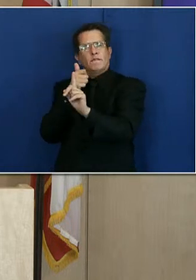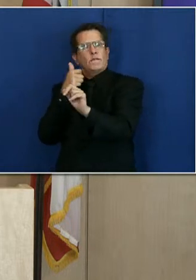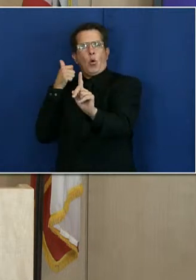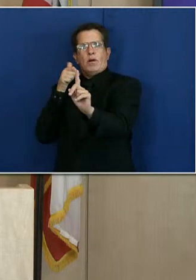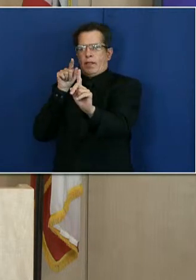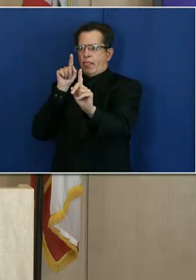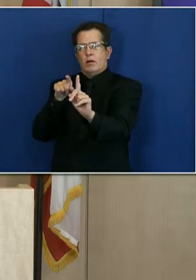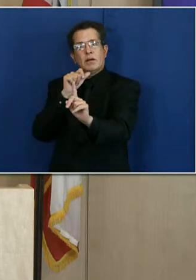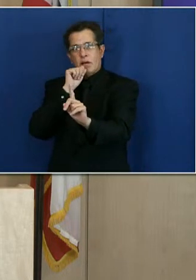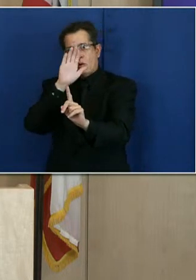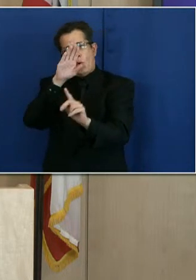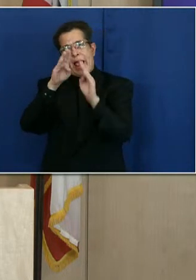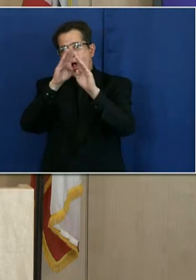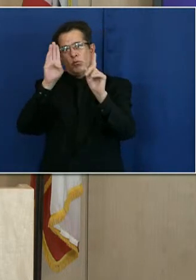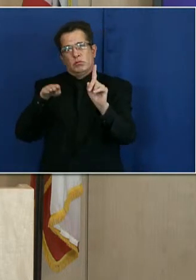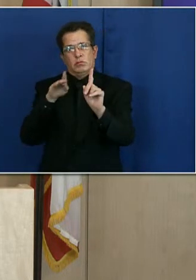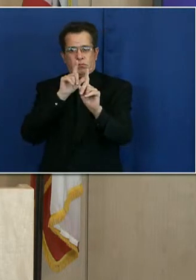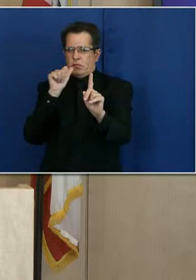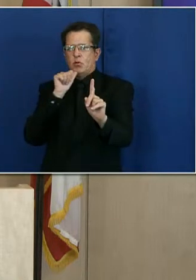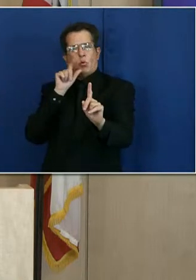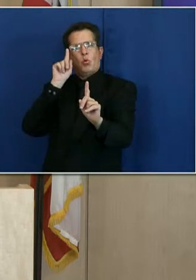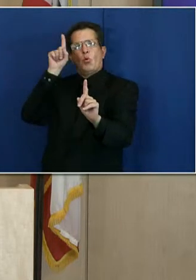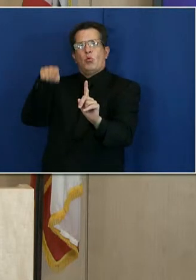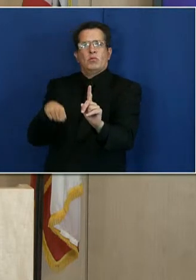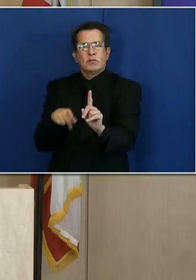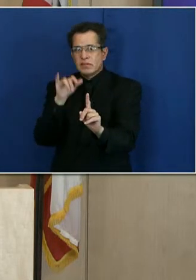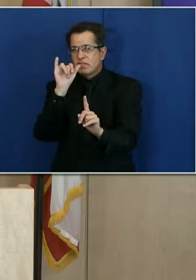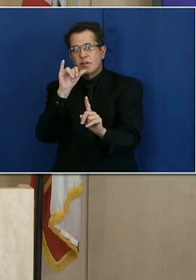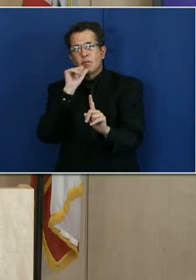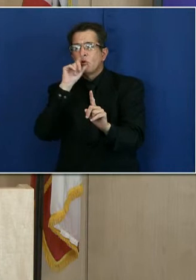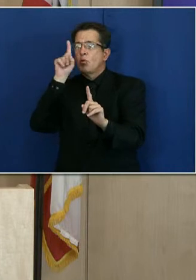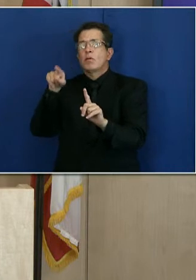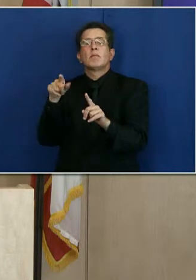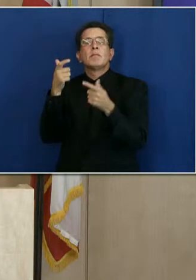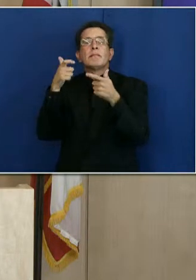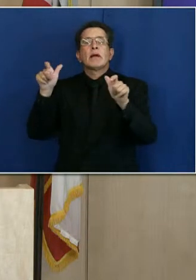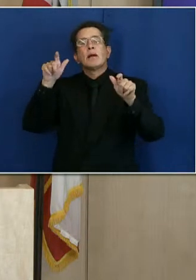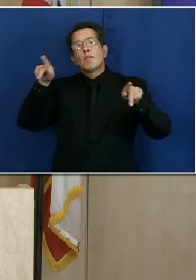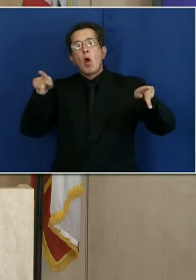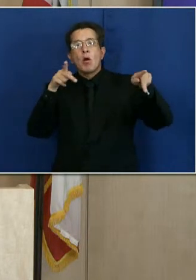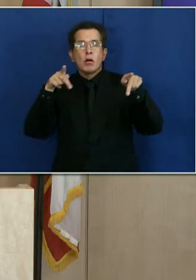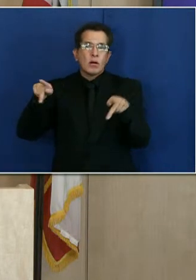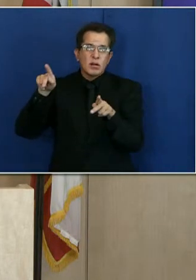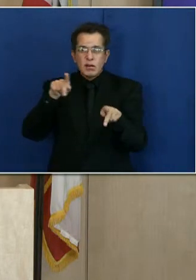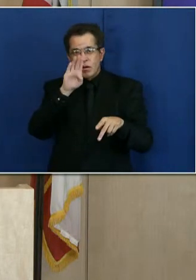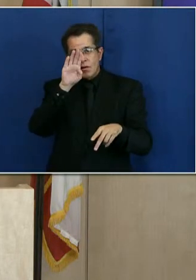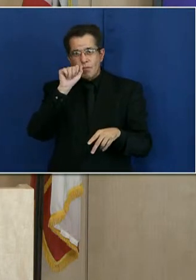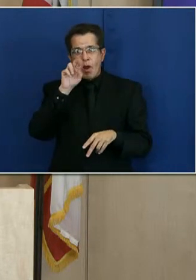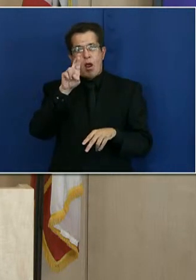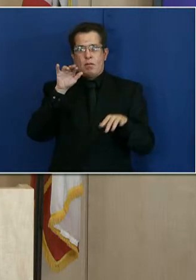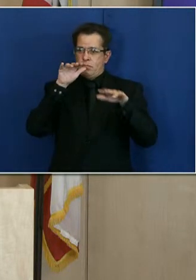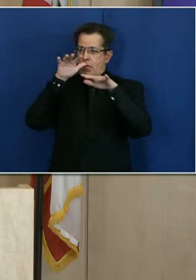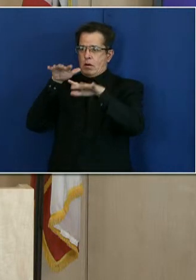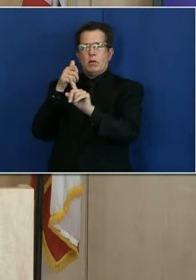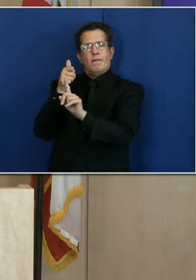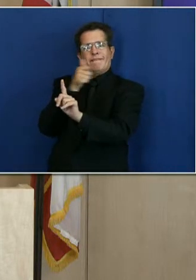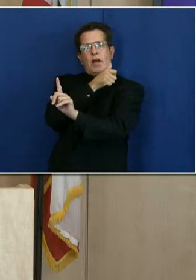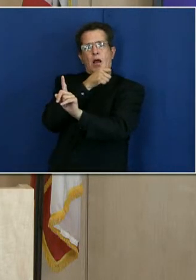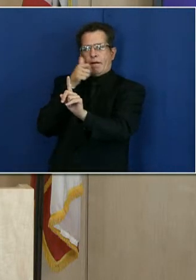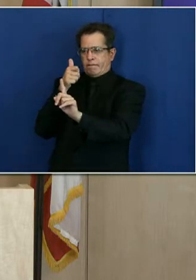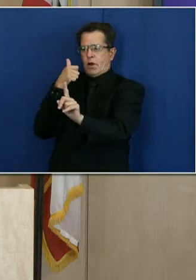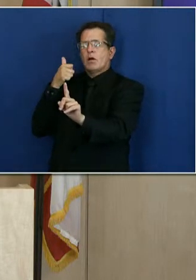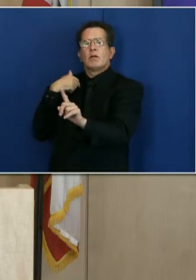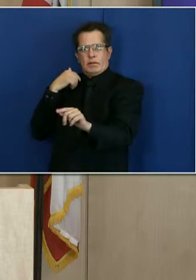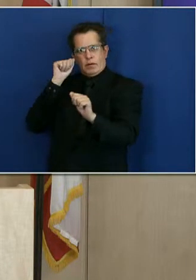not a household member, not going out to bars or gatherings, then we can